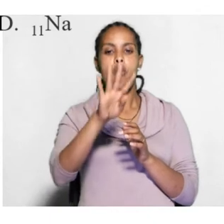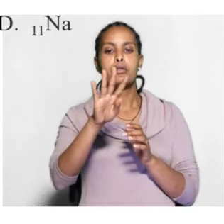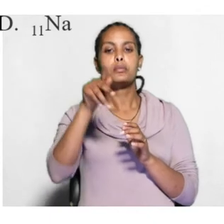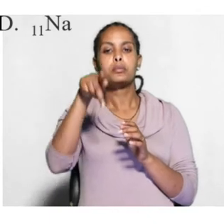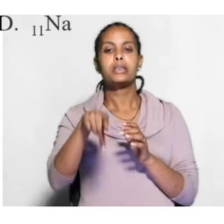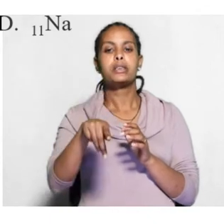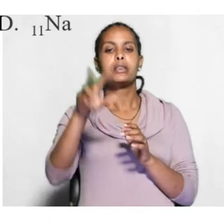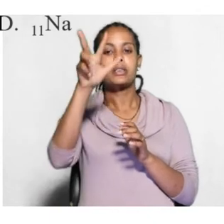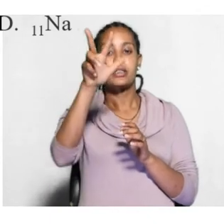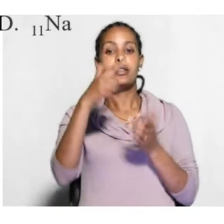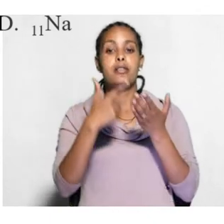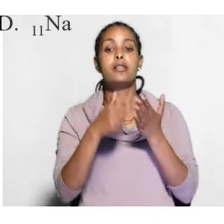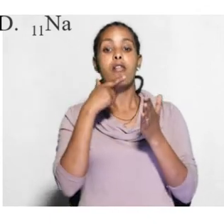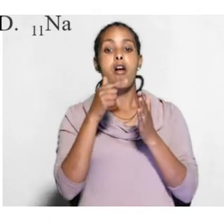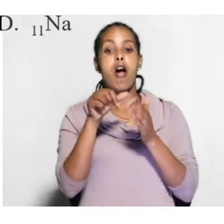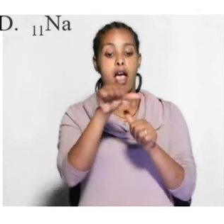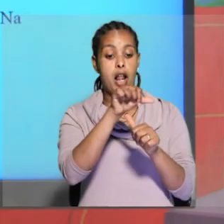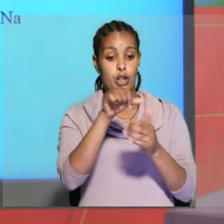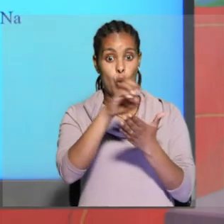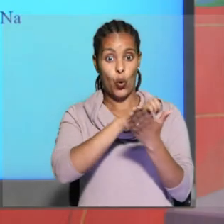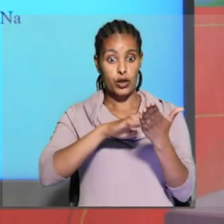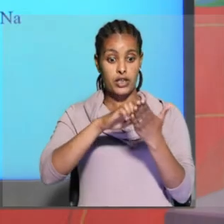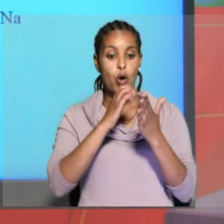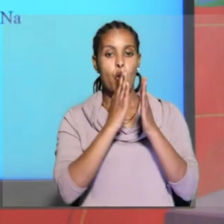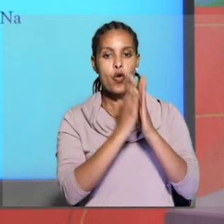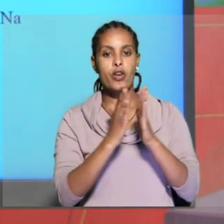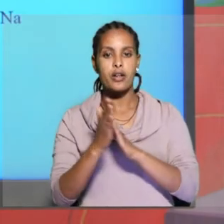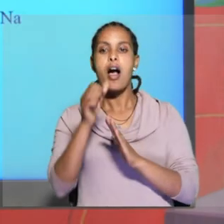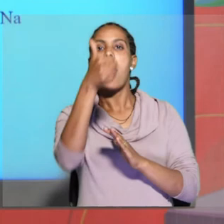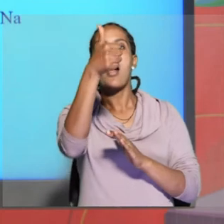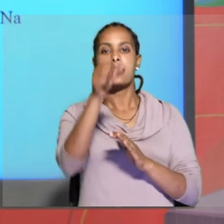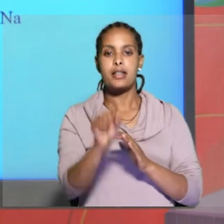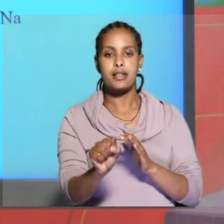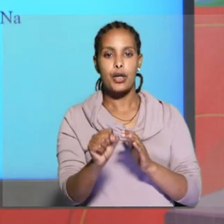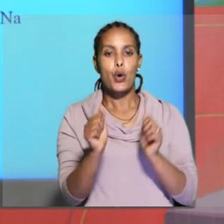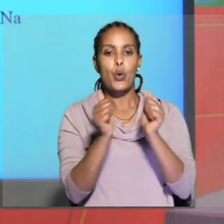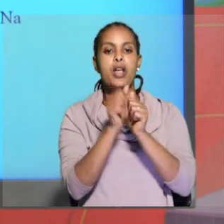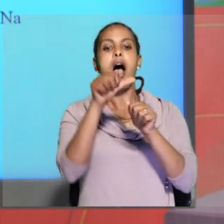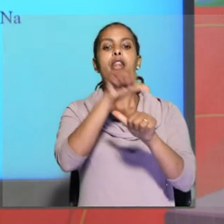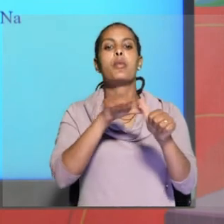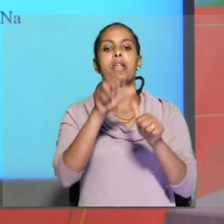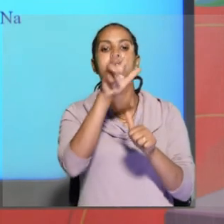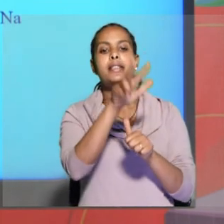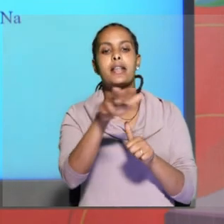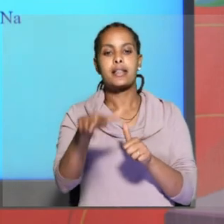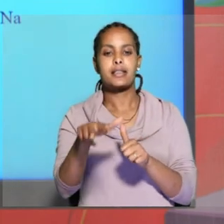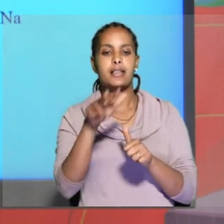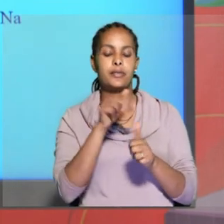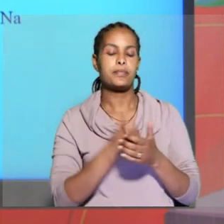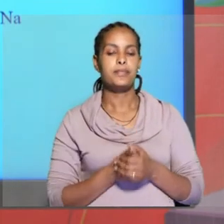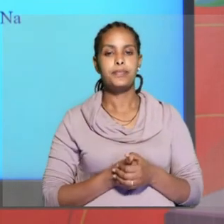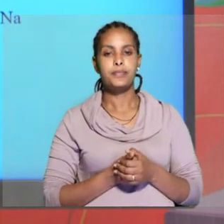4p3. This is the electronic configuration of arsenic with atomic number